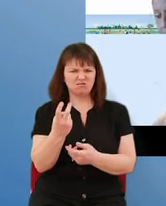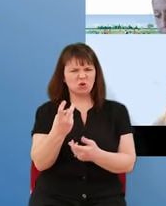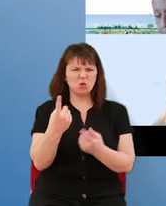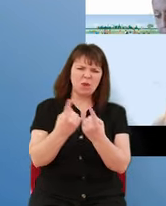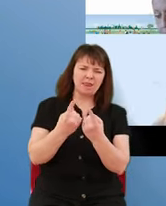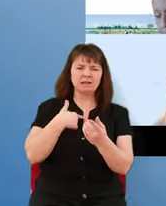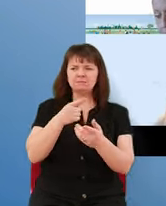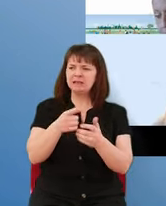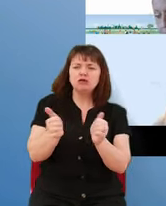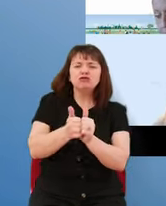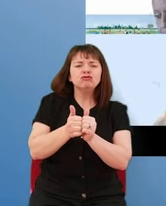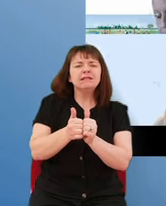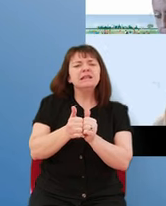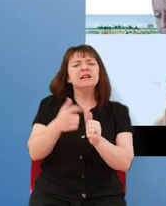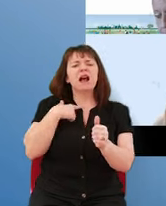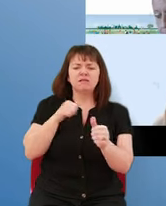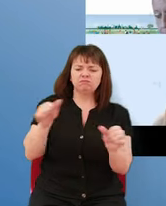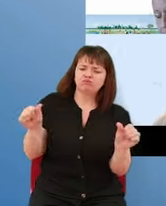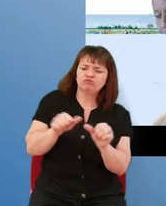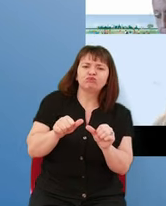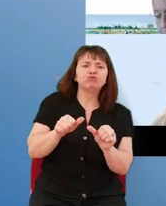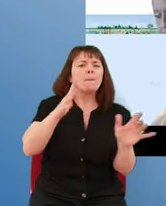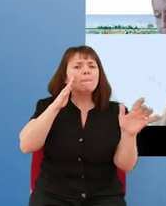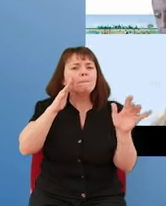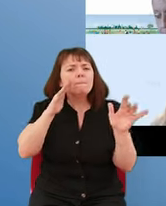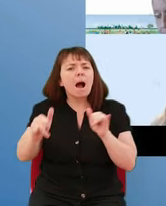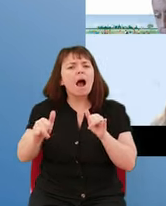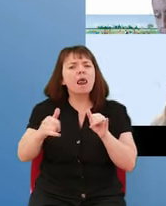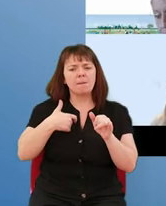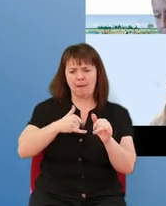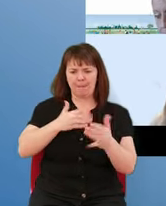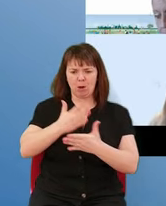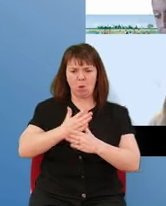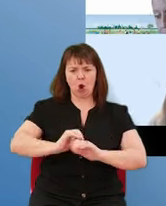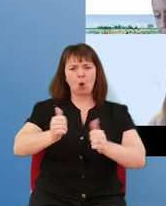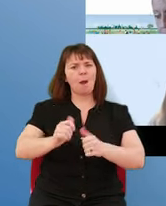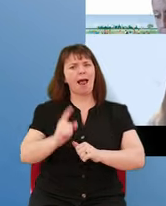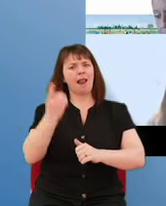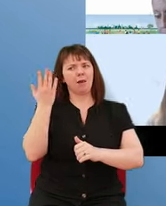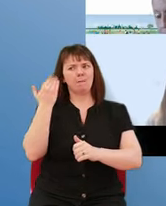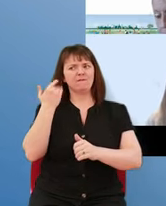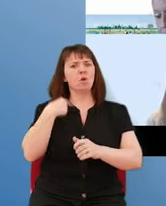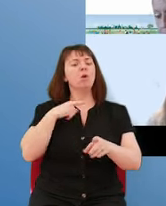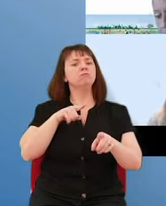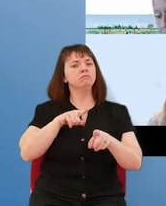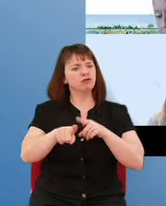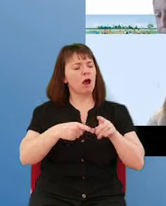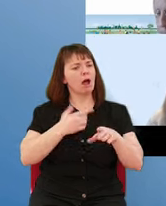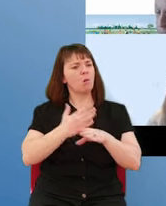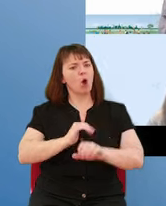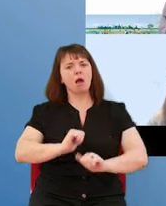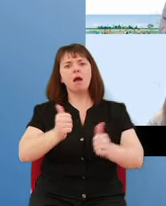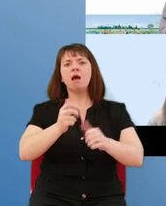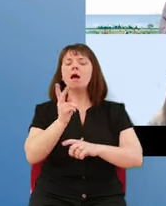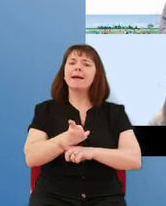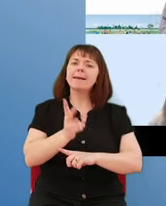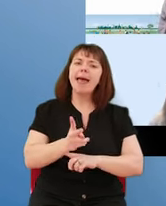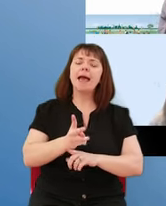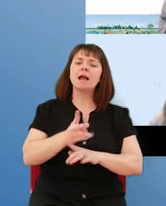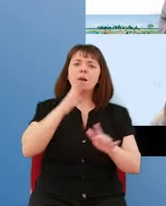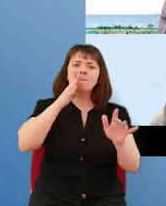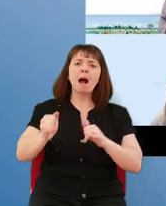And also trying to improve the input to practices to support them putting in bids. So fully agree with what Kathy said,